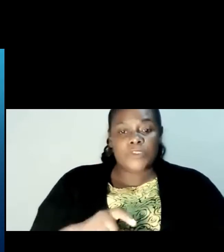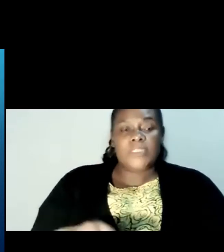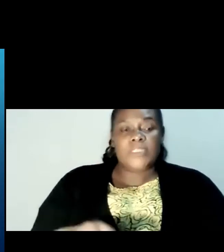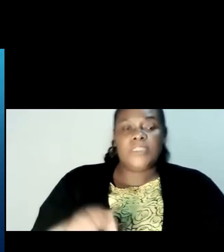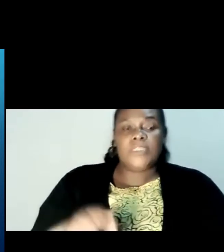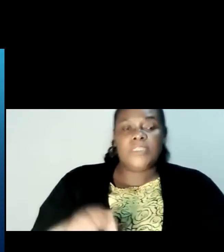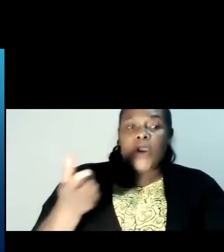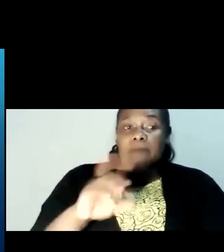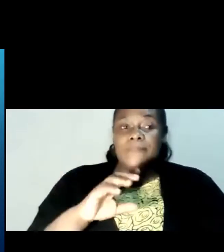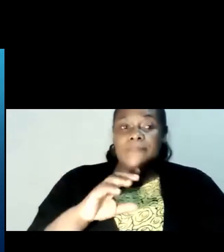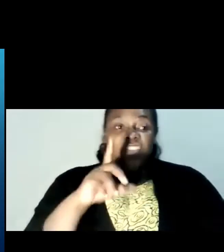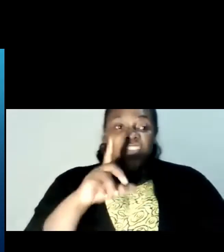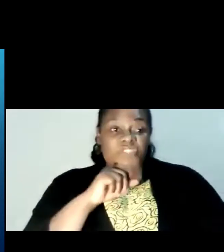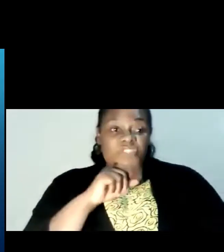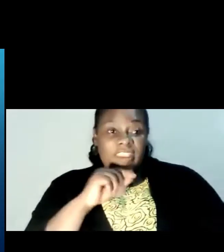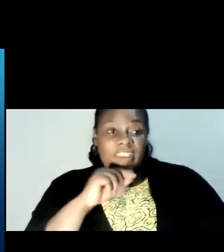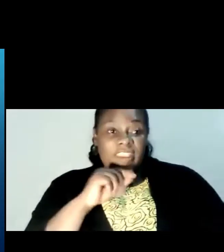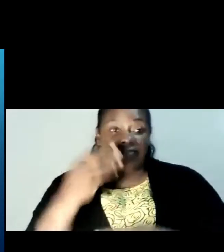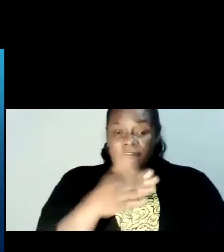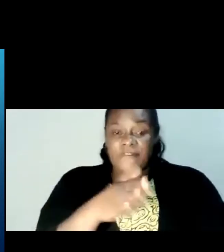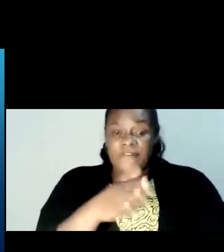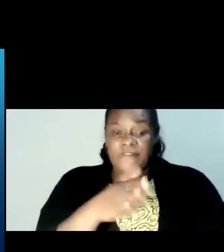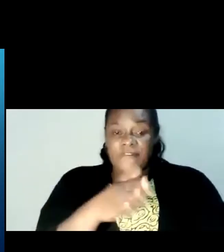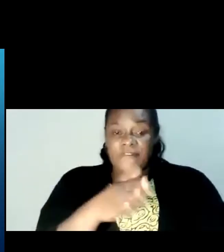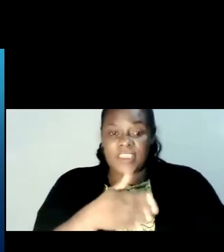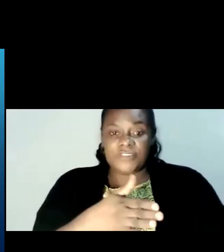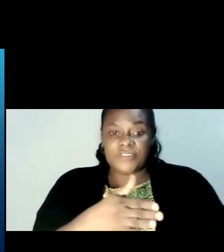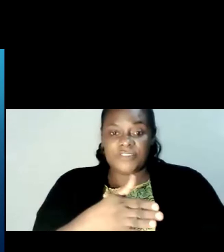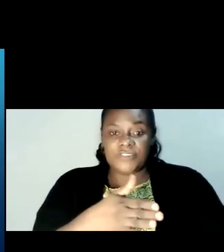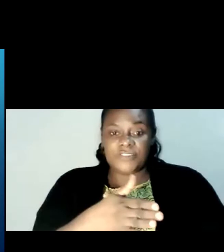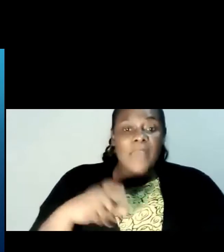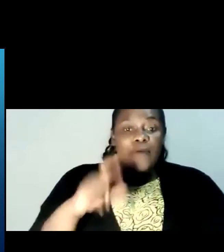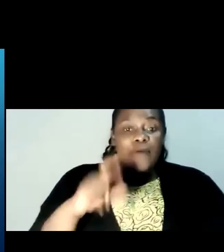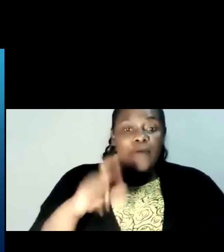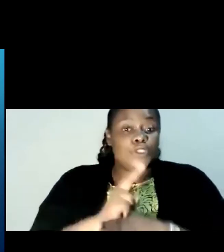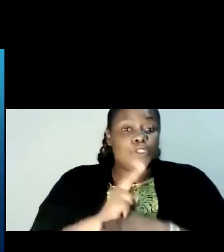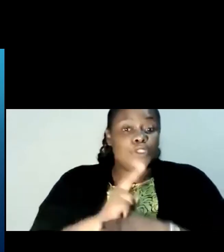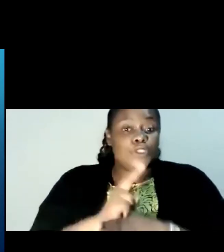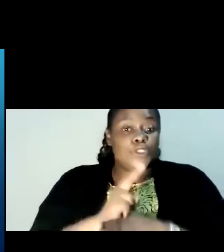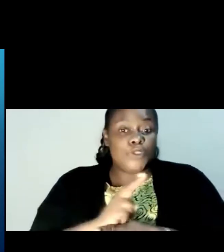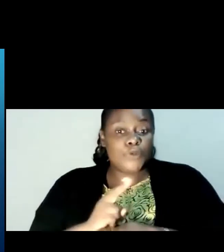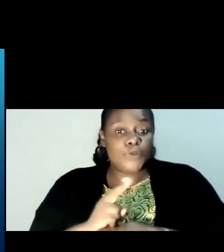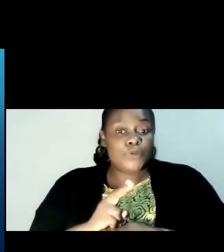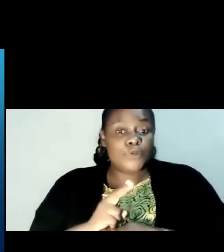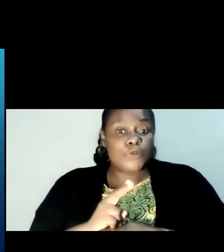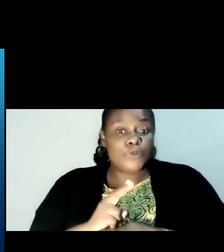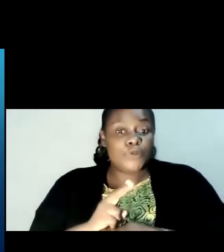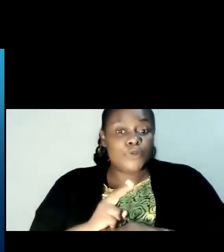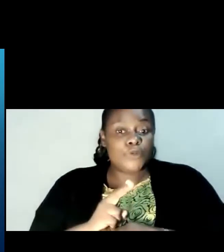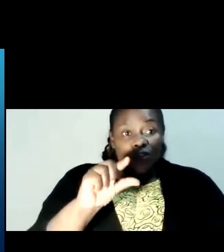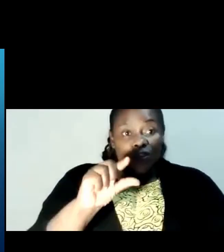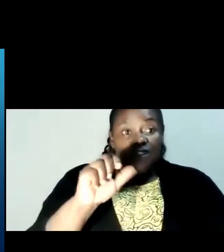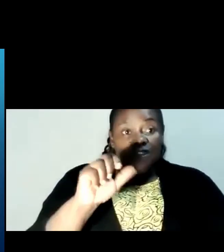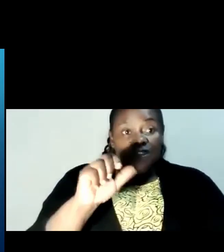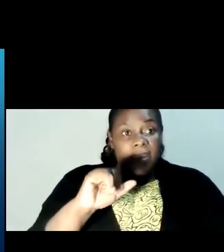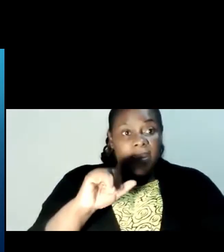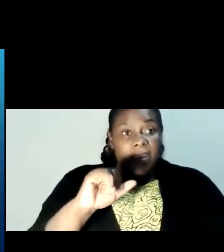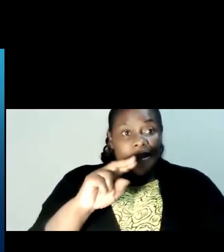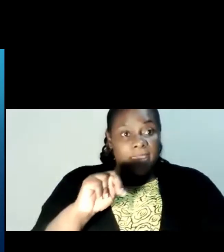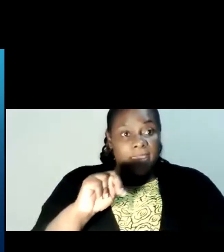etc. And a quarter, the plate should be whole grains, which would include things like rice, brown